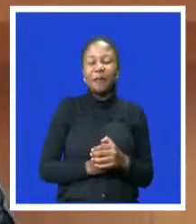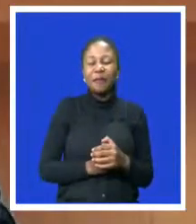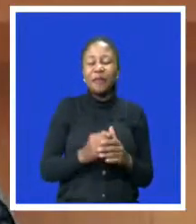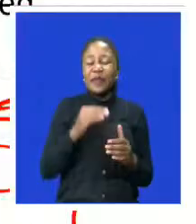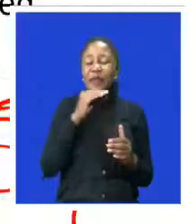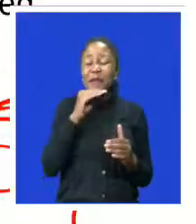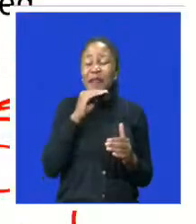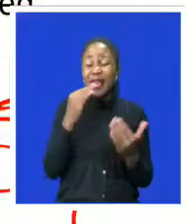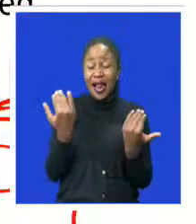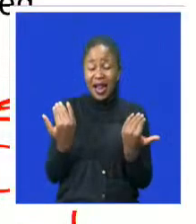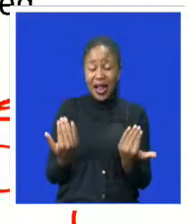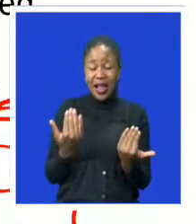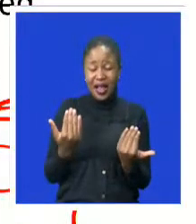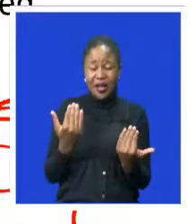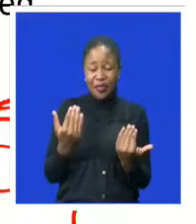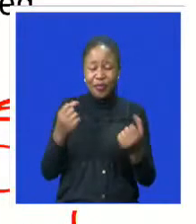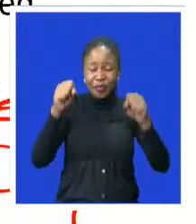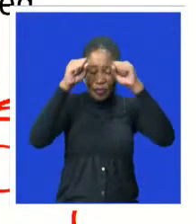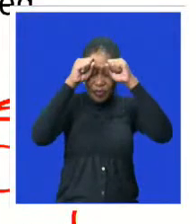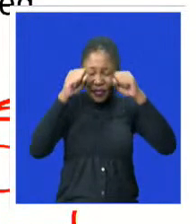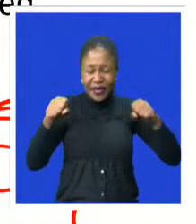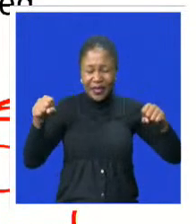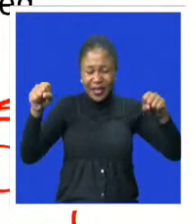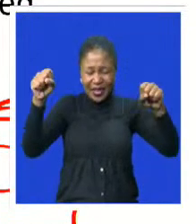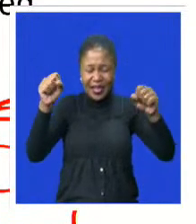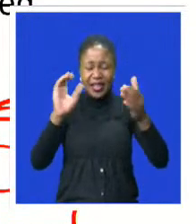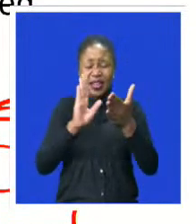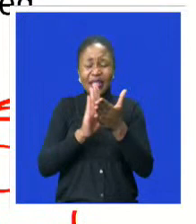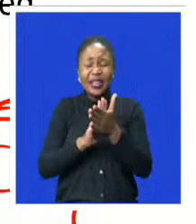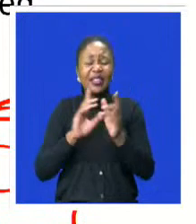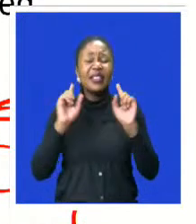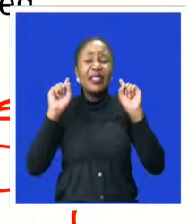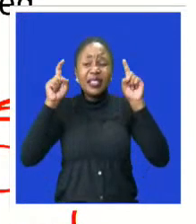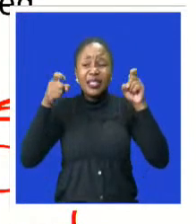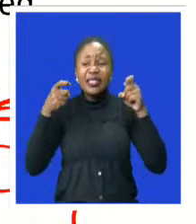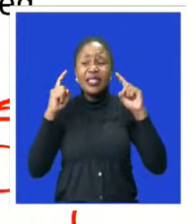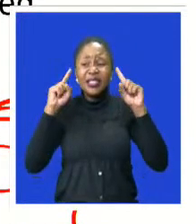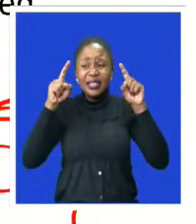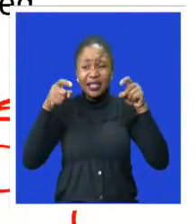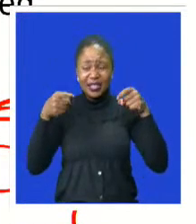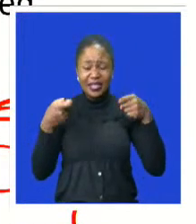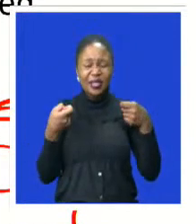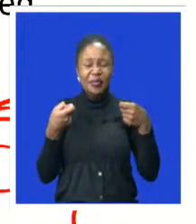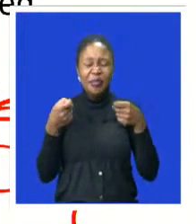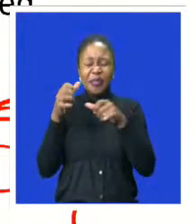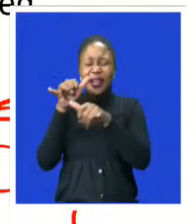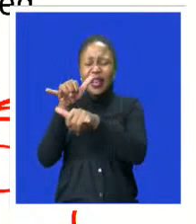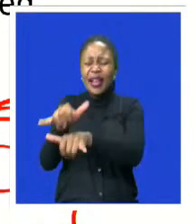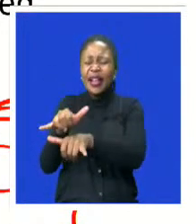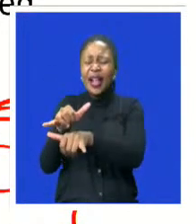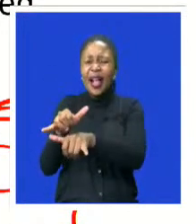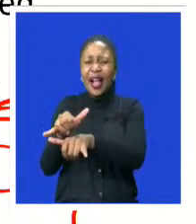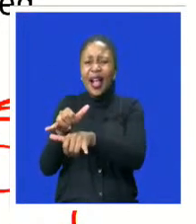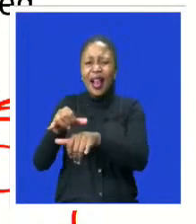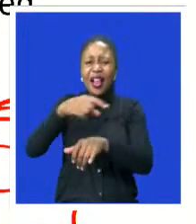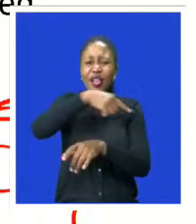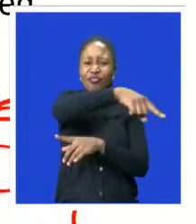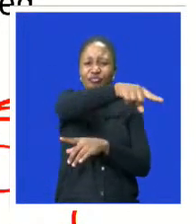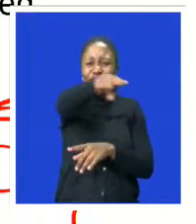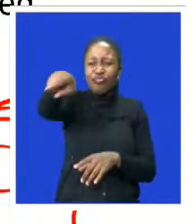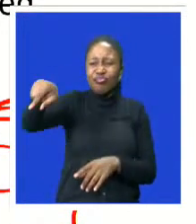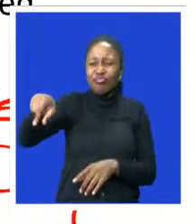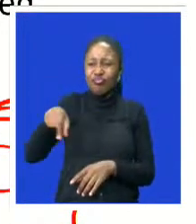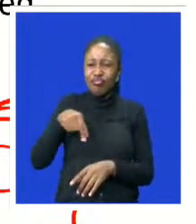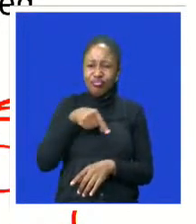sheep were kept within the village circle for safety at night. They were